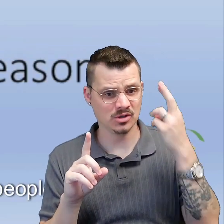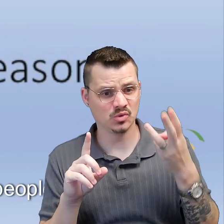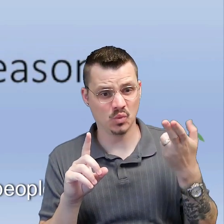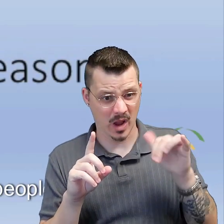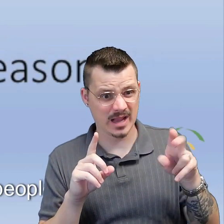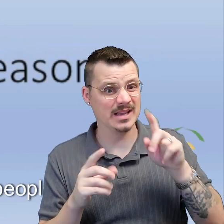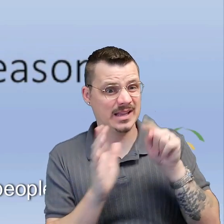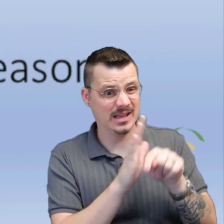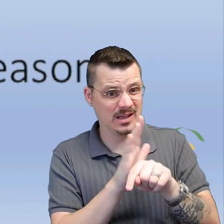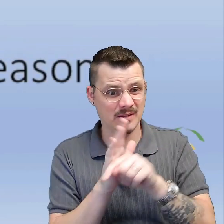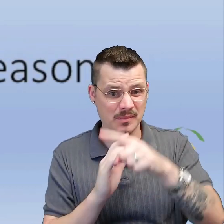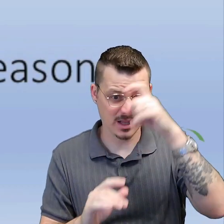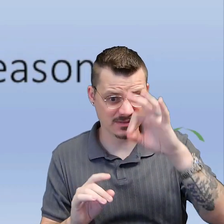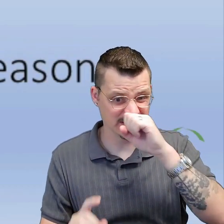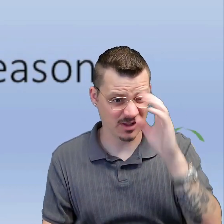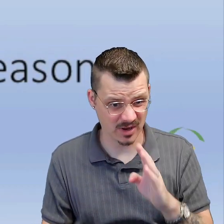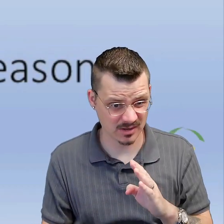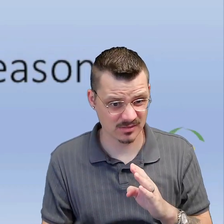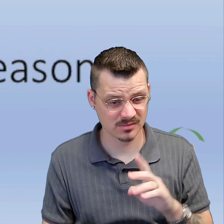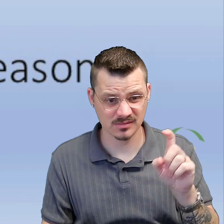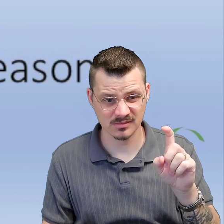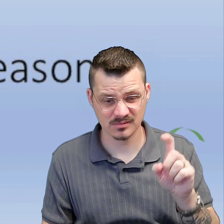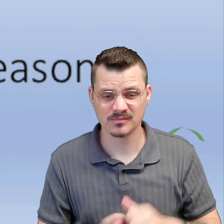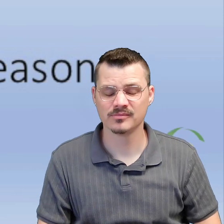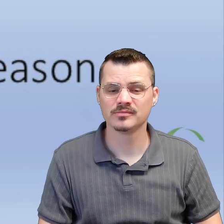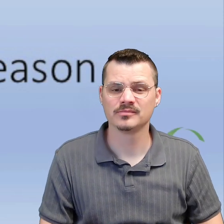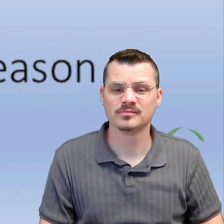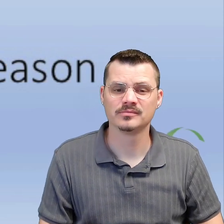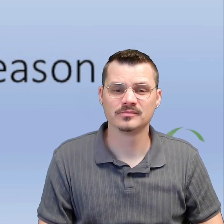he killed all those people or had them killed?